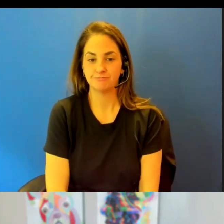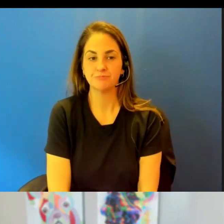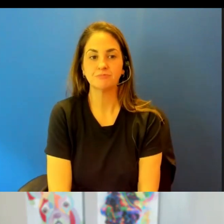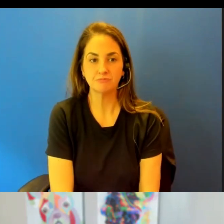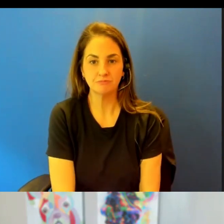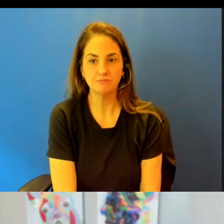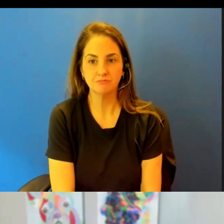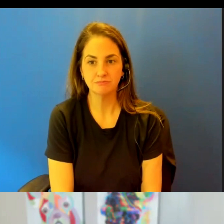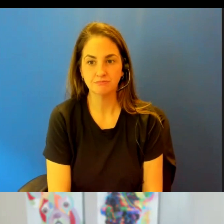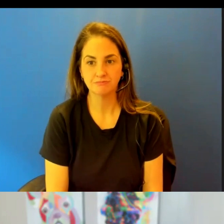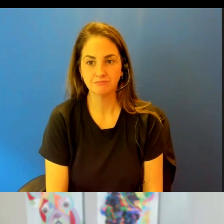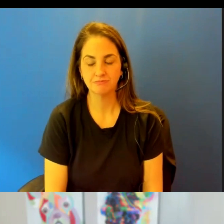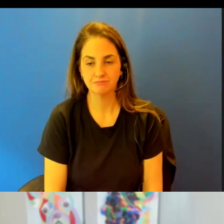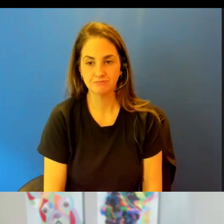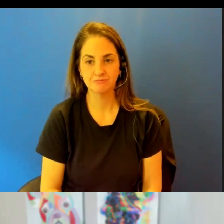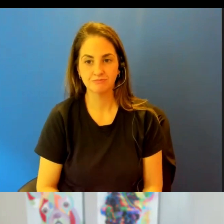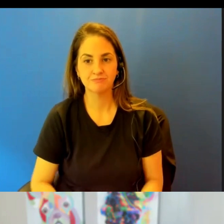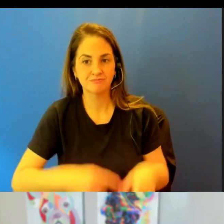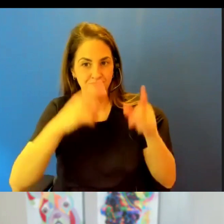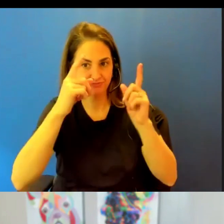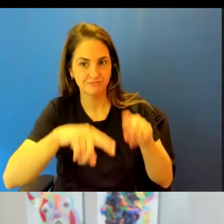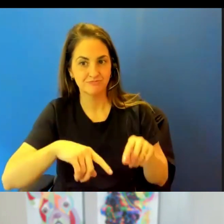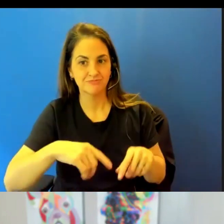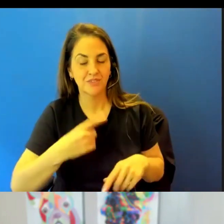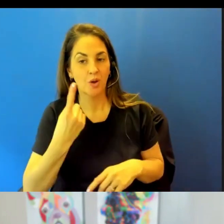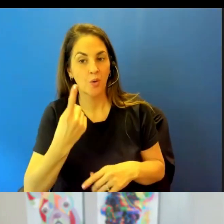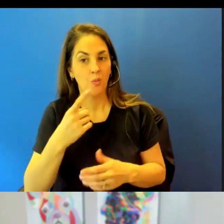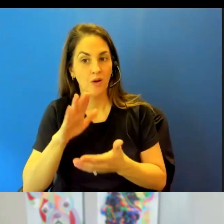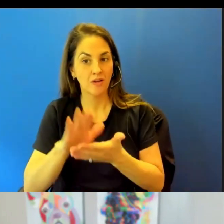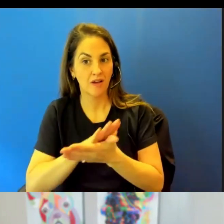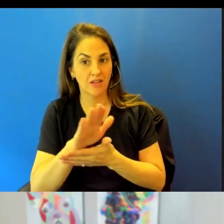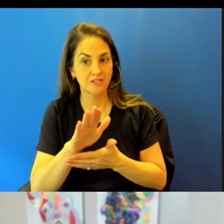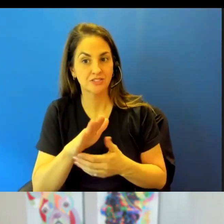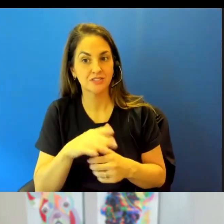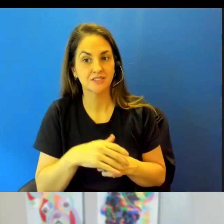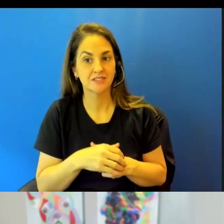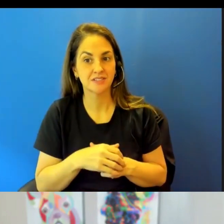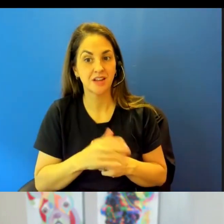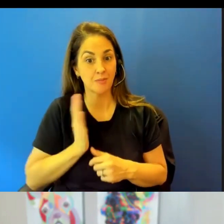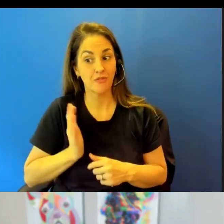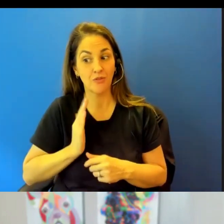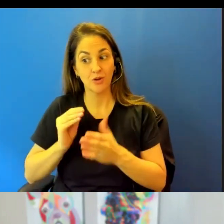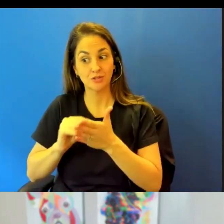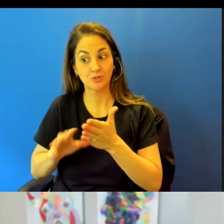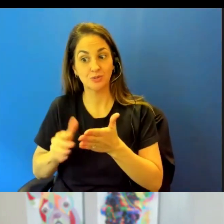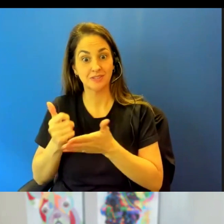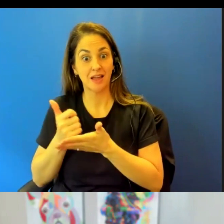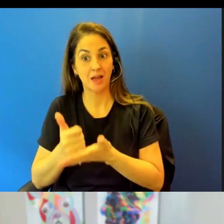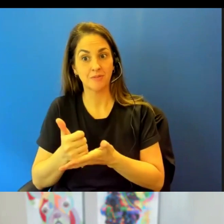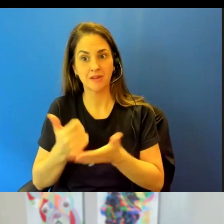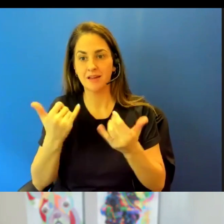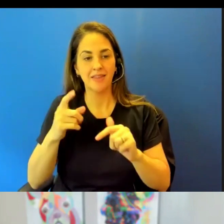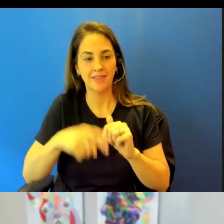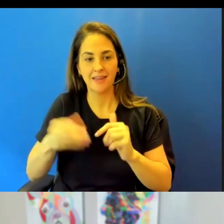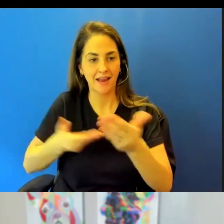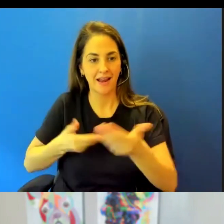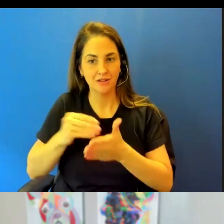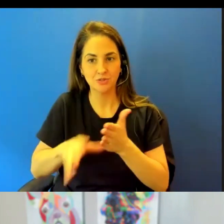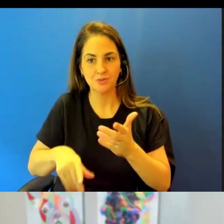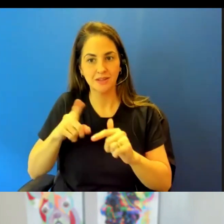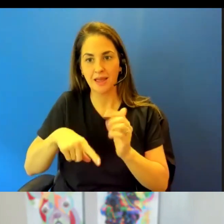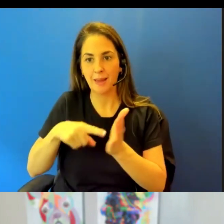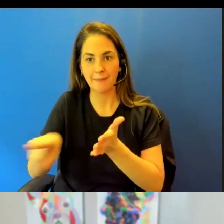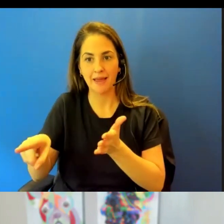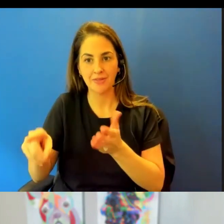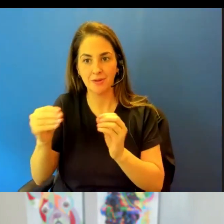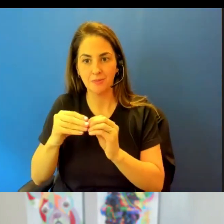yeah, I would say I was talking with one institution and they used to have students who helped with this testing, but they can't hire students because they can't pay them more than they